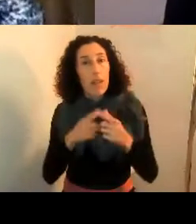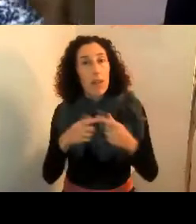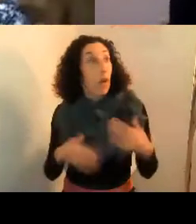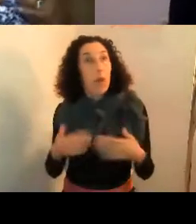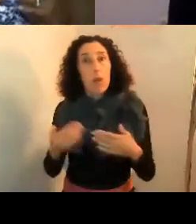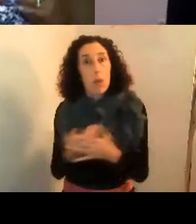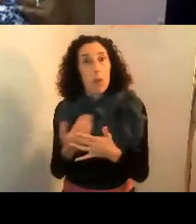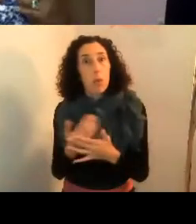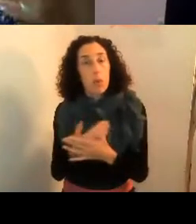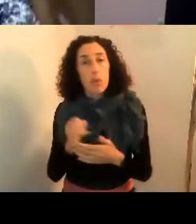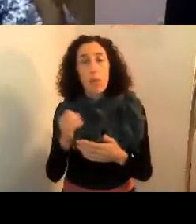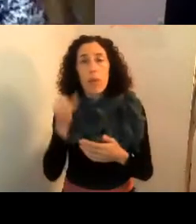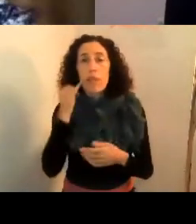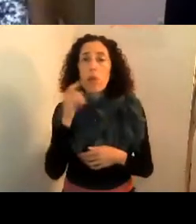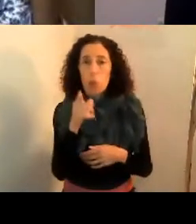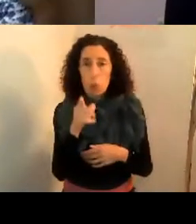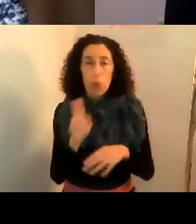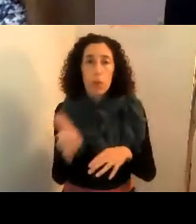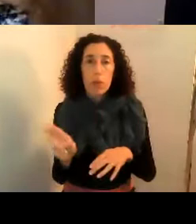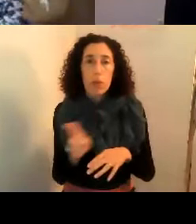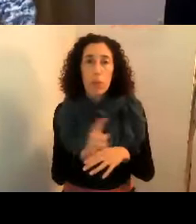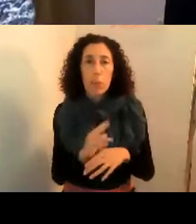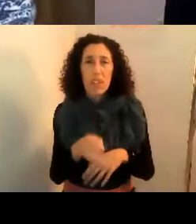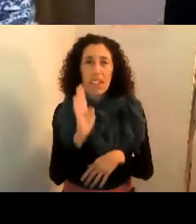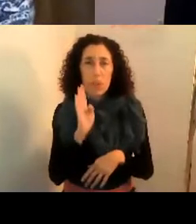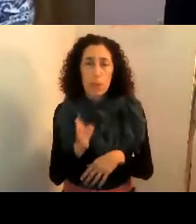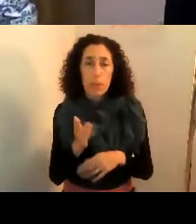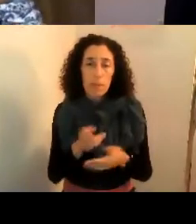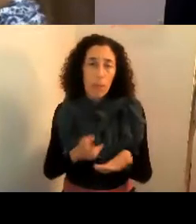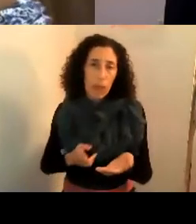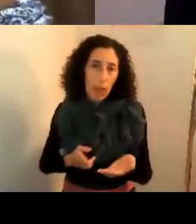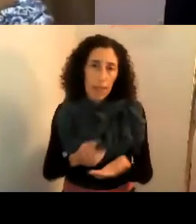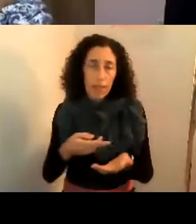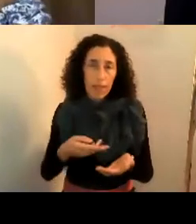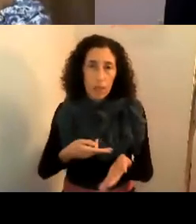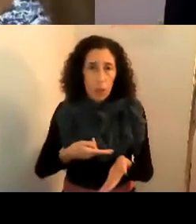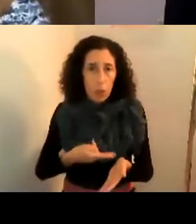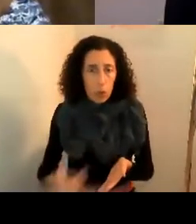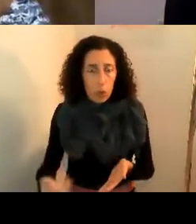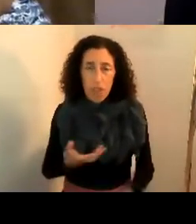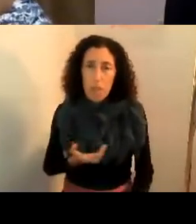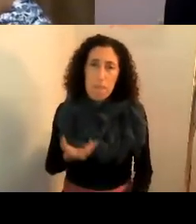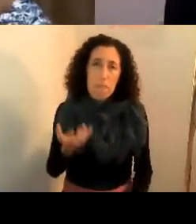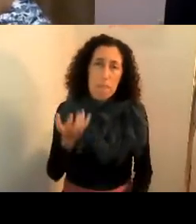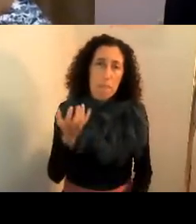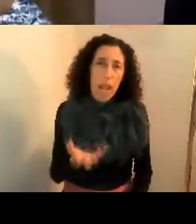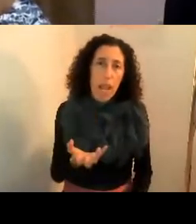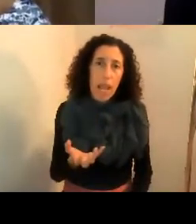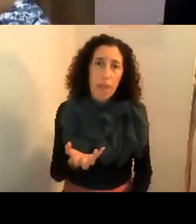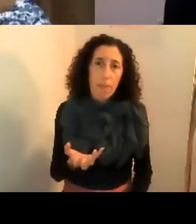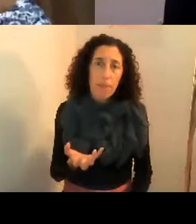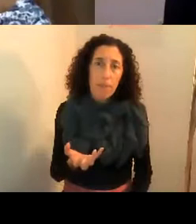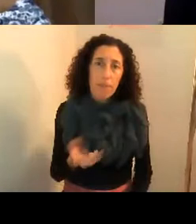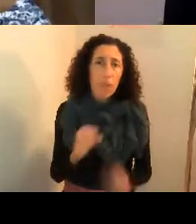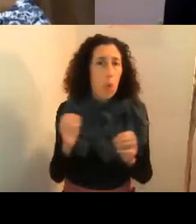and truth. The reconciliation that needs to be done with your own self, with your own family, to be